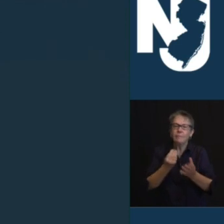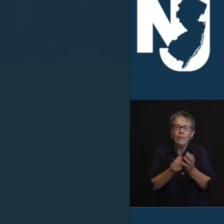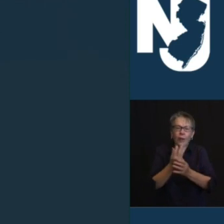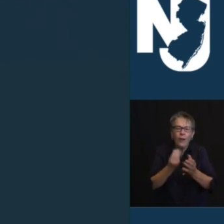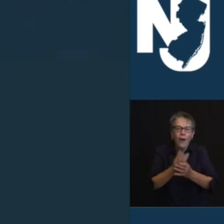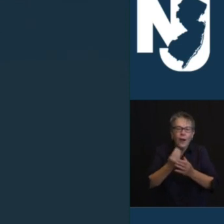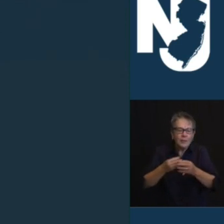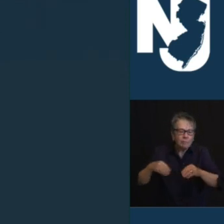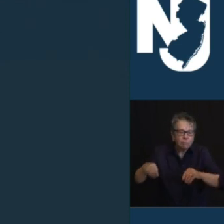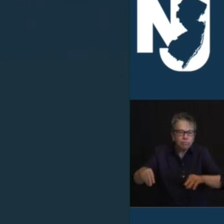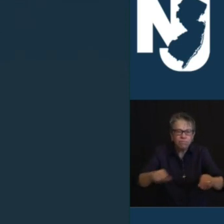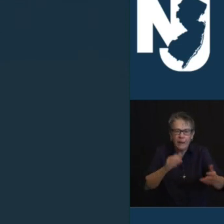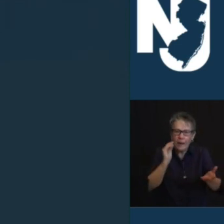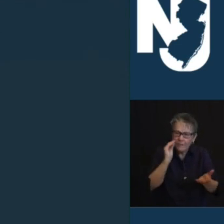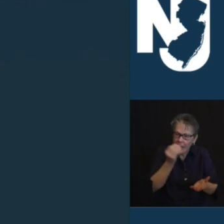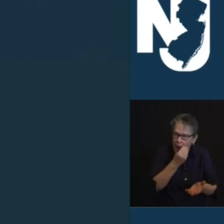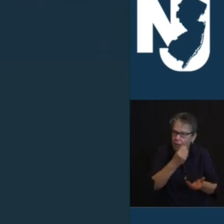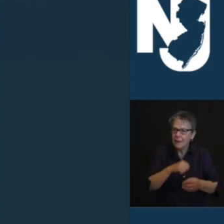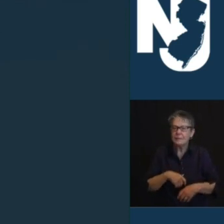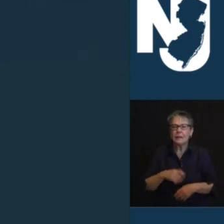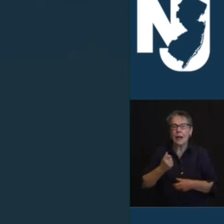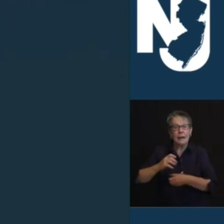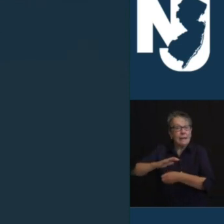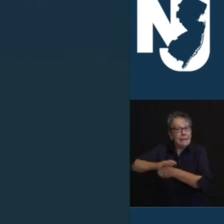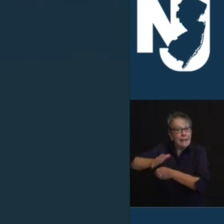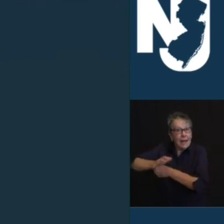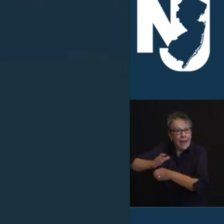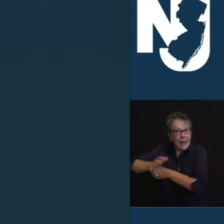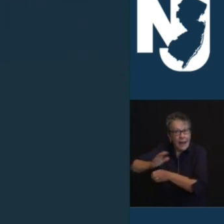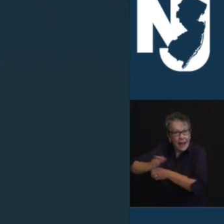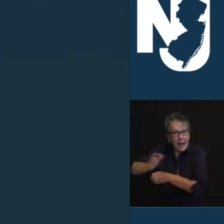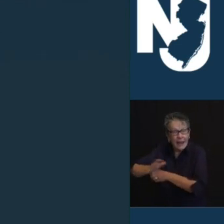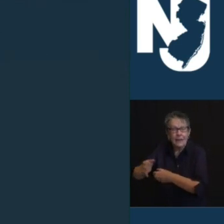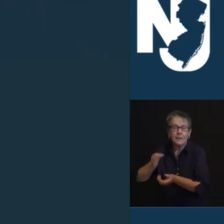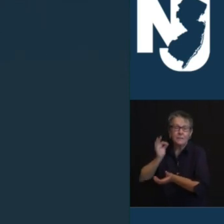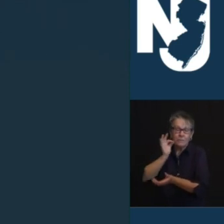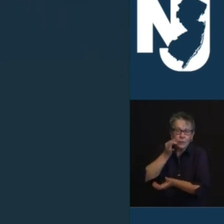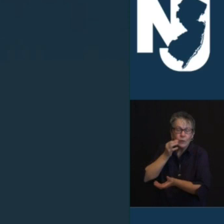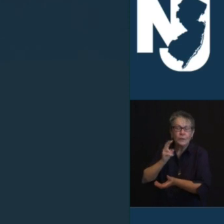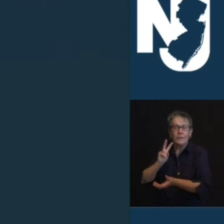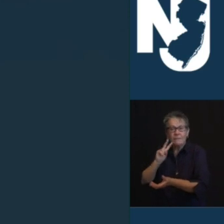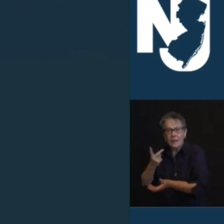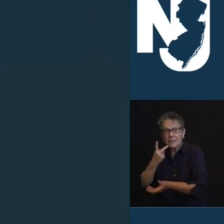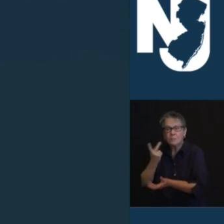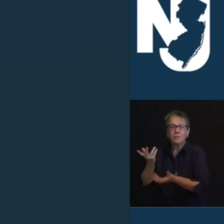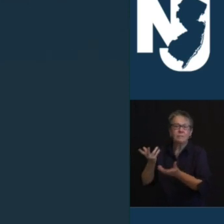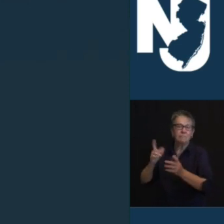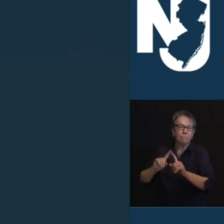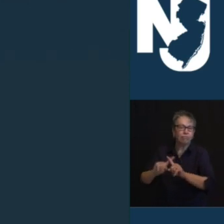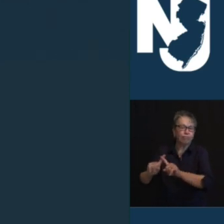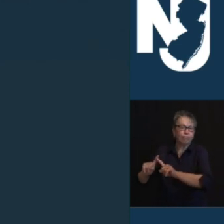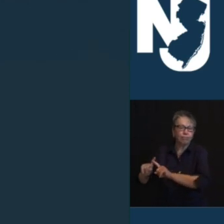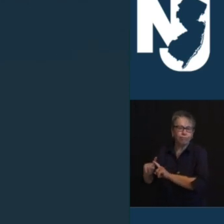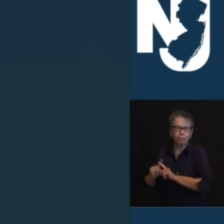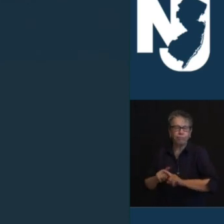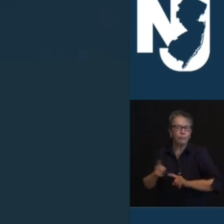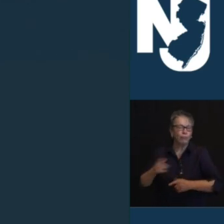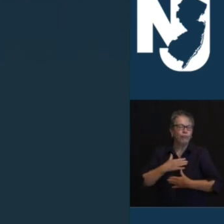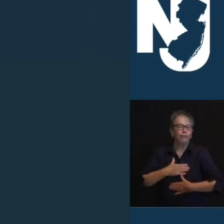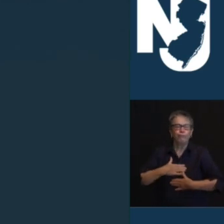fruits of her labors, earning quite a reputation for the numerous quarts of pickles, jams, and preserves she put up every